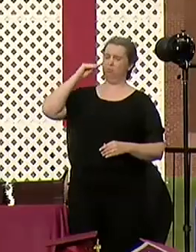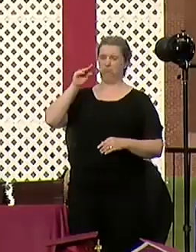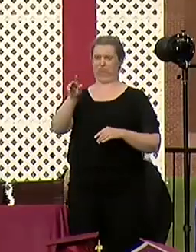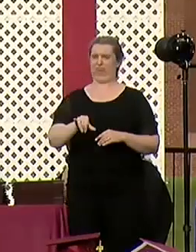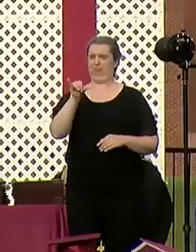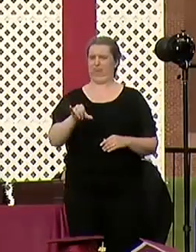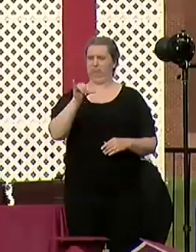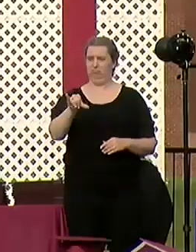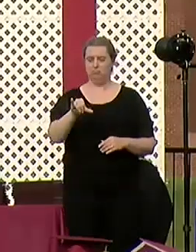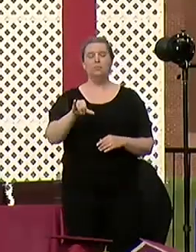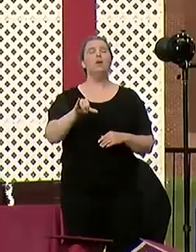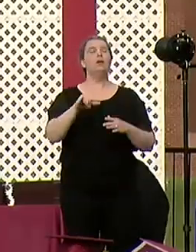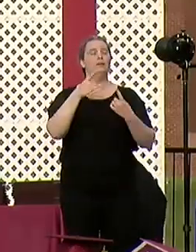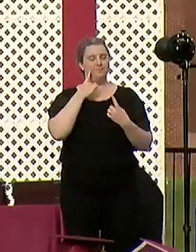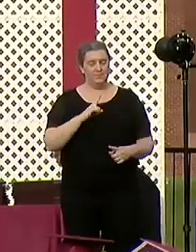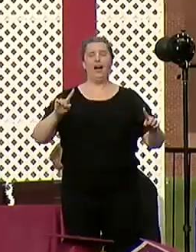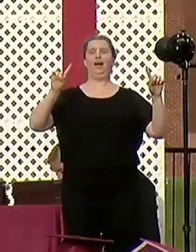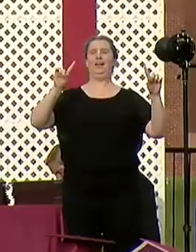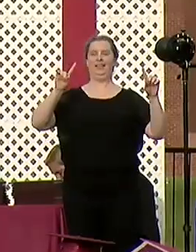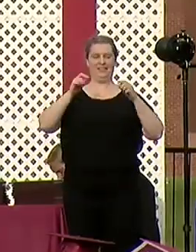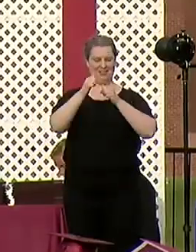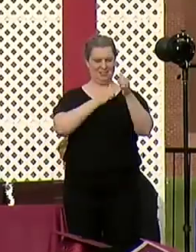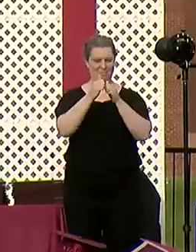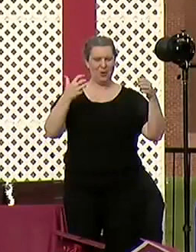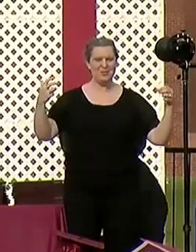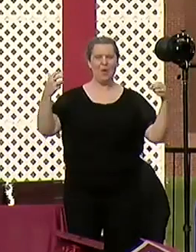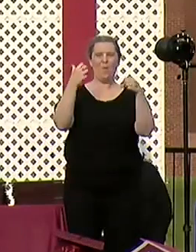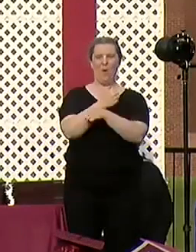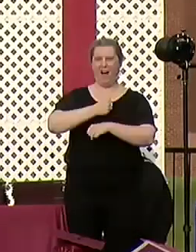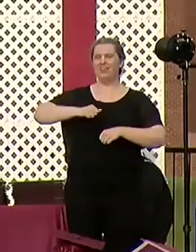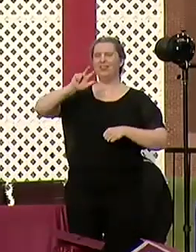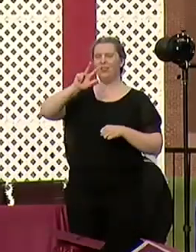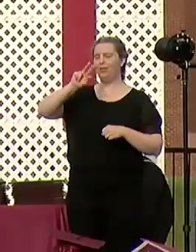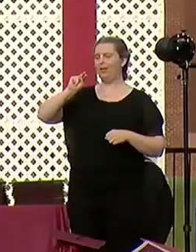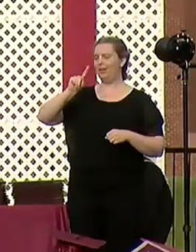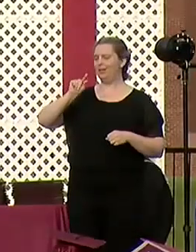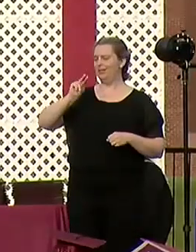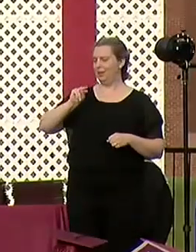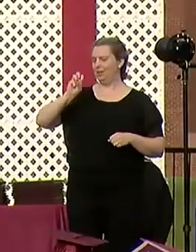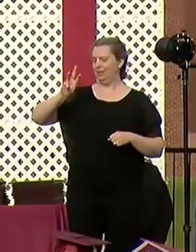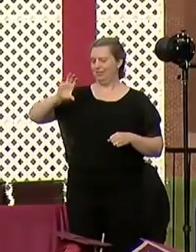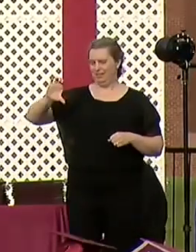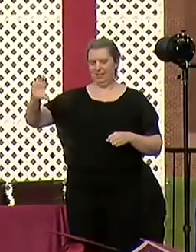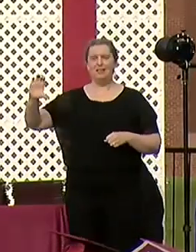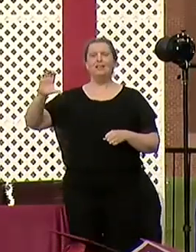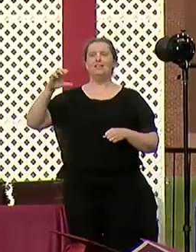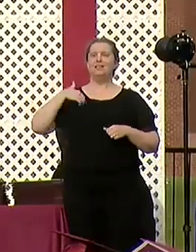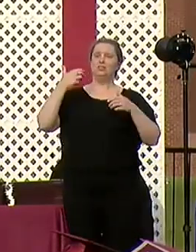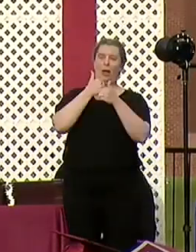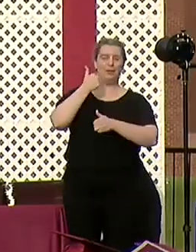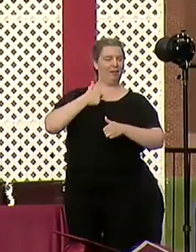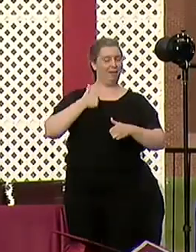around and our perseverance shone through. Our sports teams won 3 NCCC championships, we applied to our dream schools, got our first